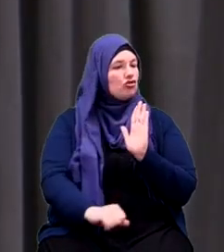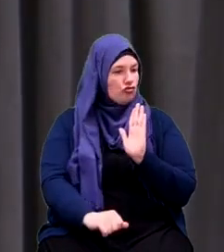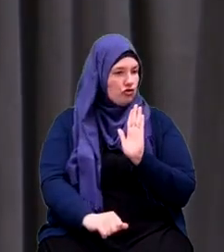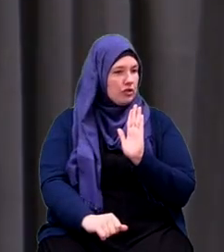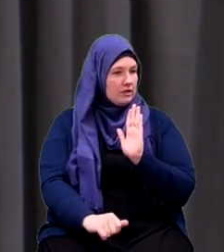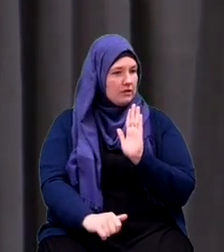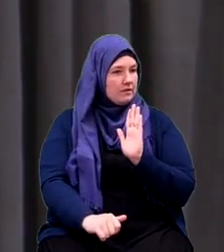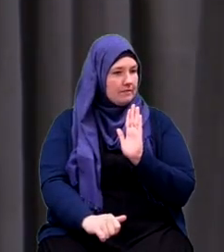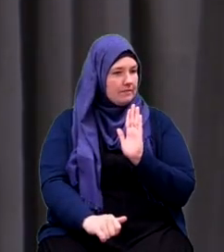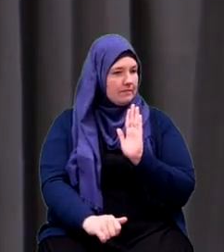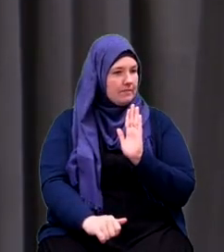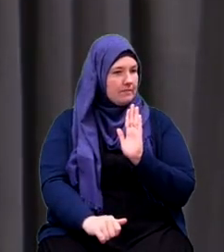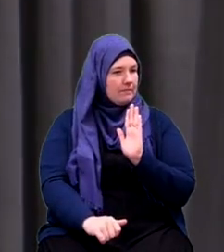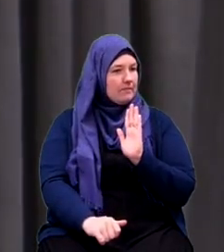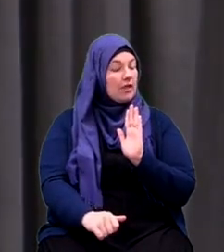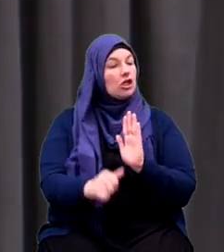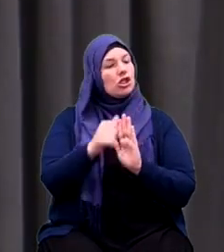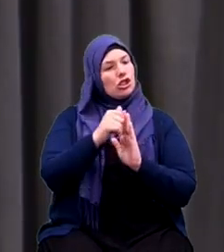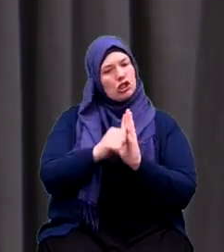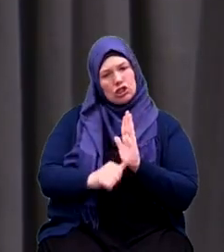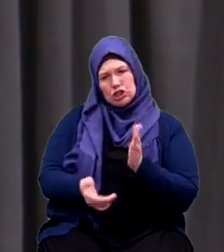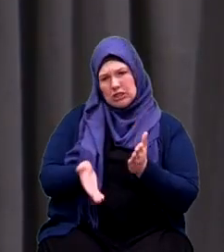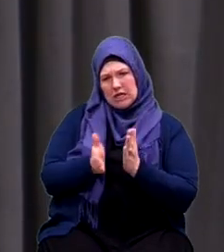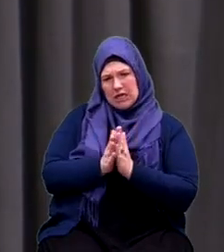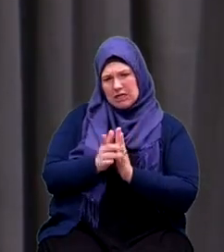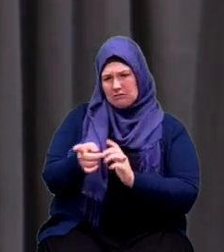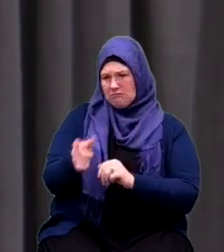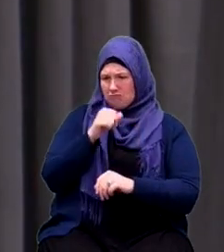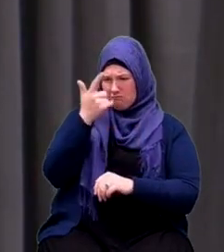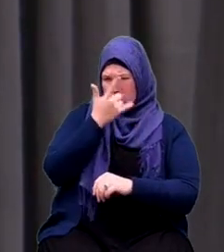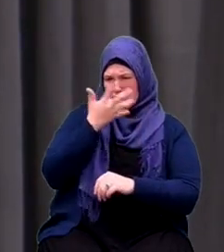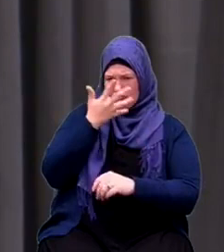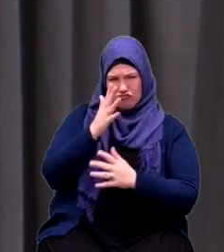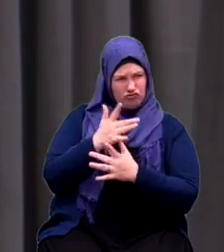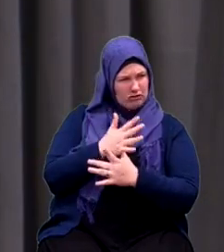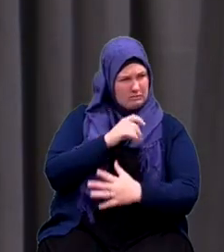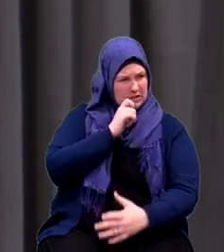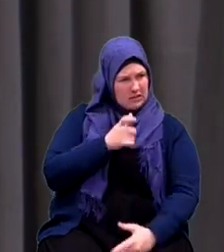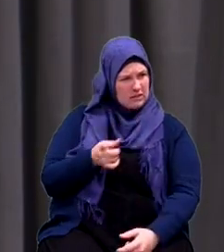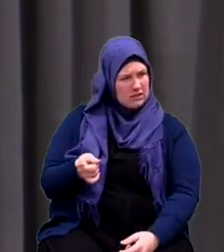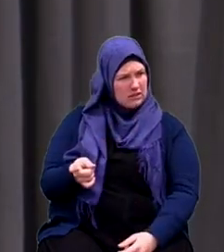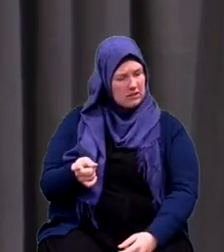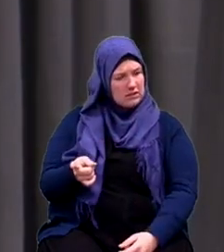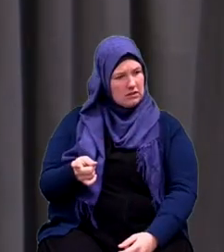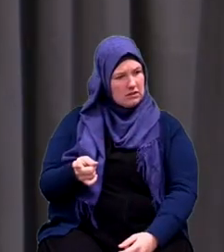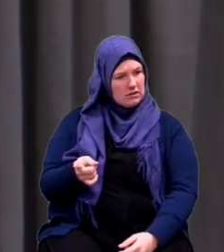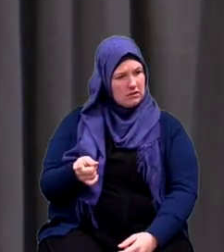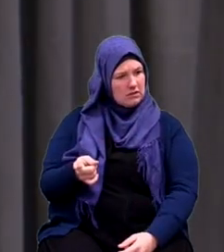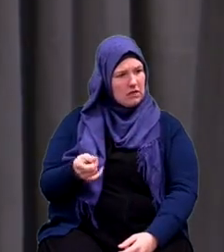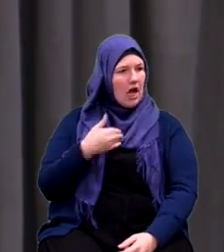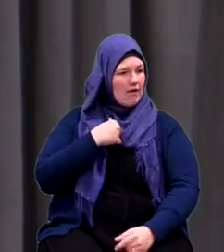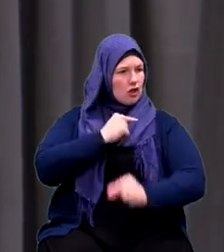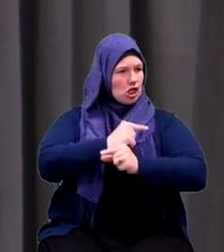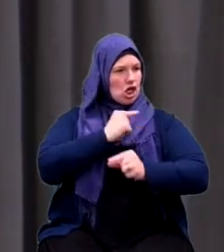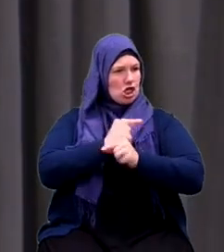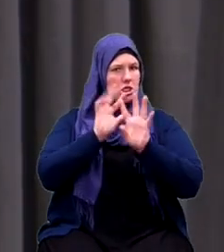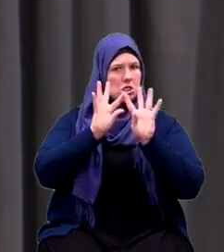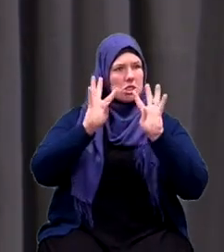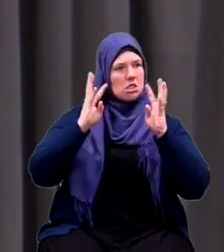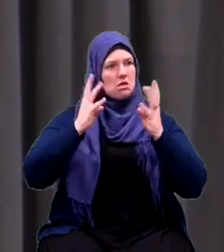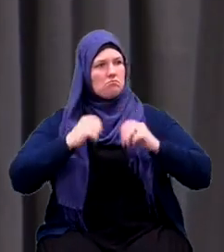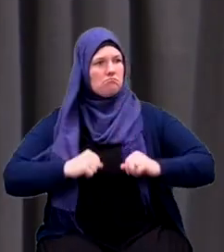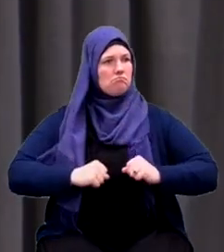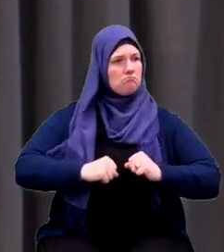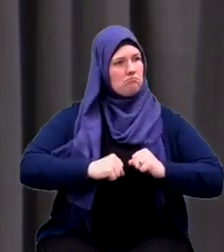surgery. So the surgeon asked, who is this? He doesn't look German. Who is this? And he has guards and stuff